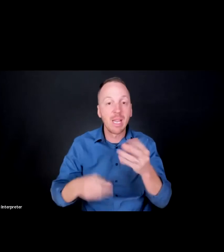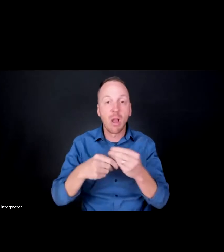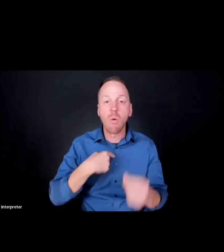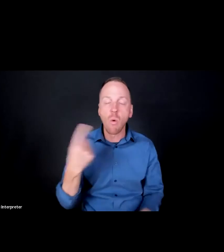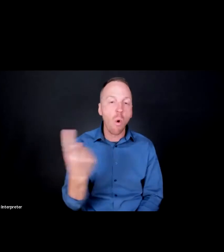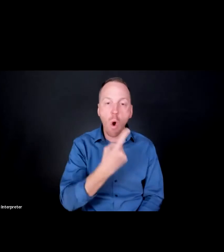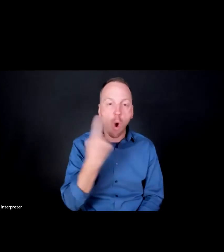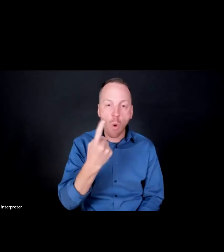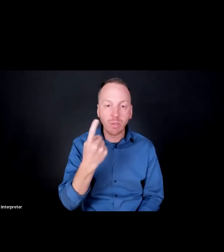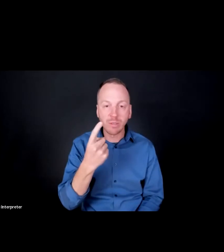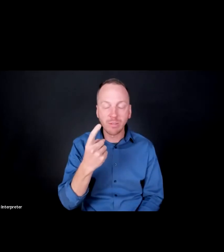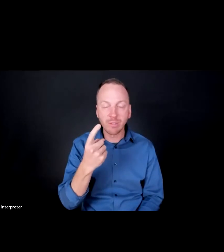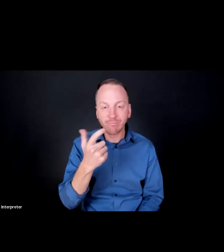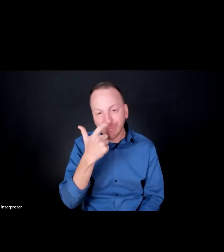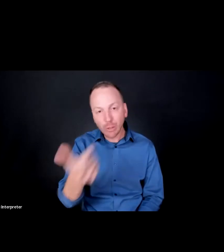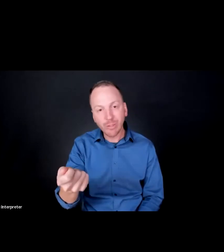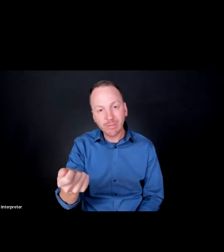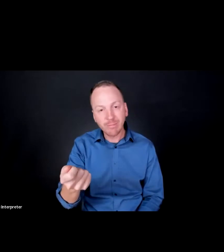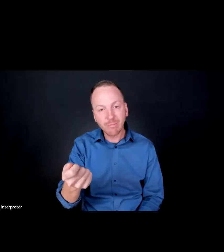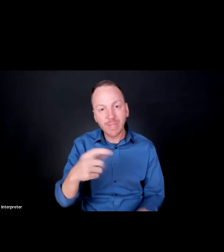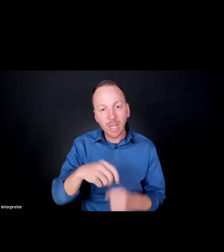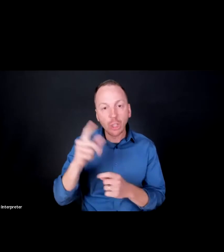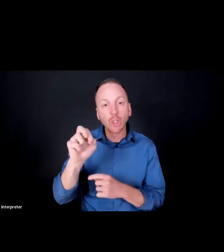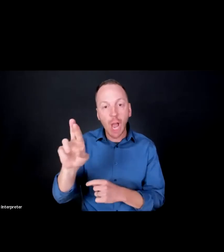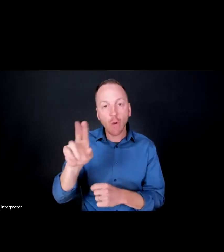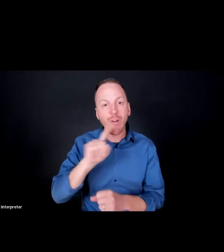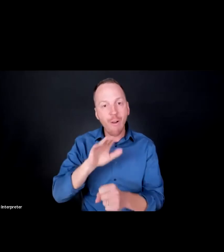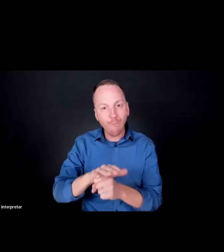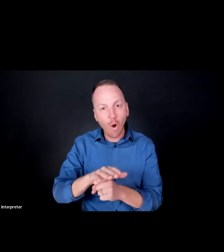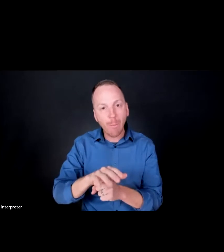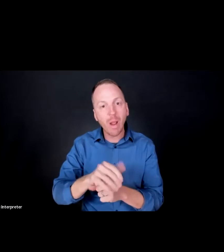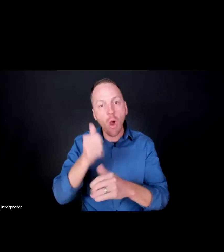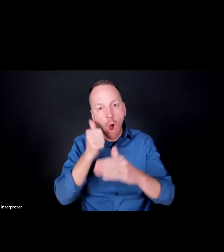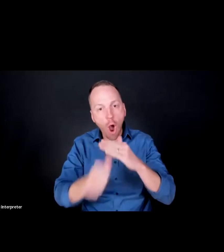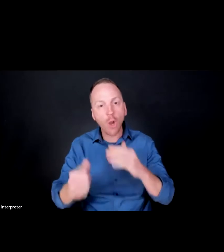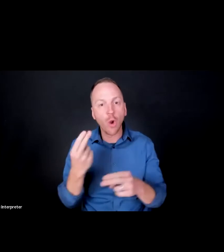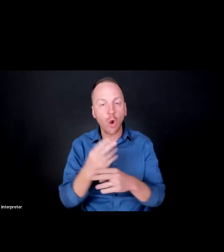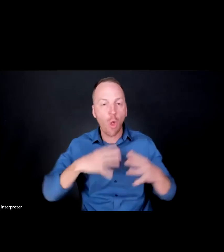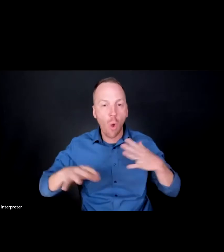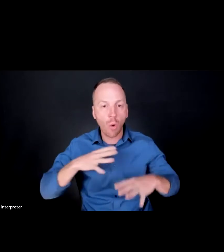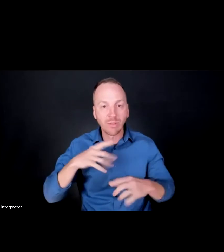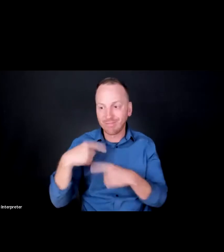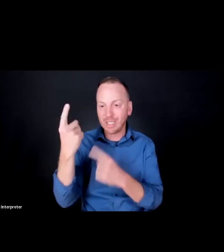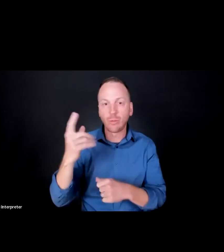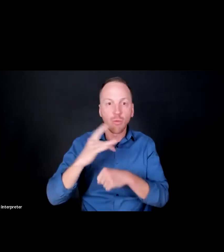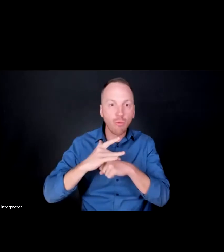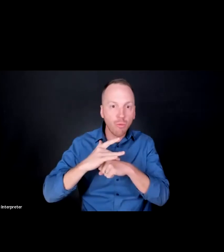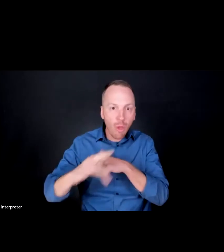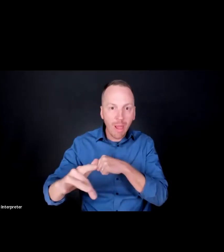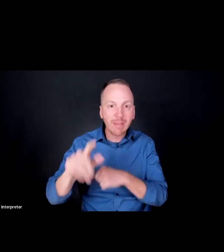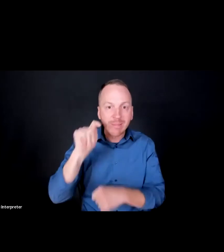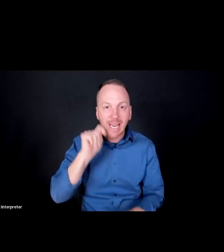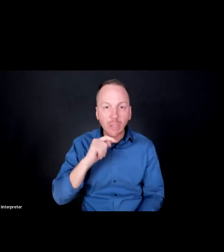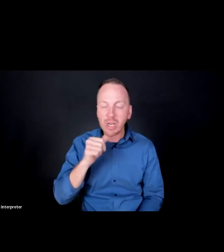always interested in gender affirming undergarments since I was an early teenager and did not